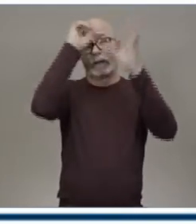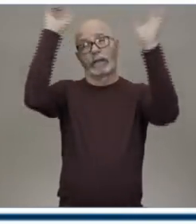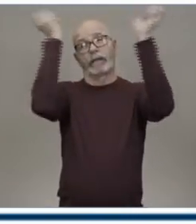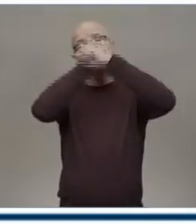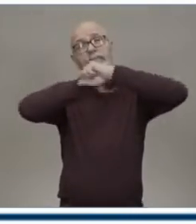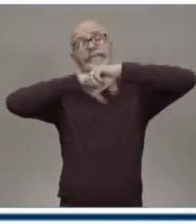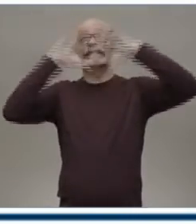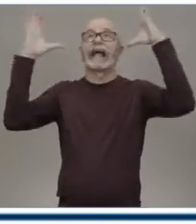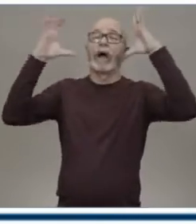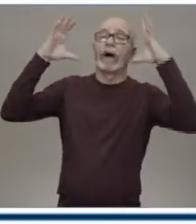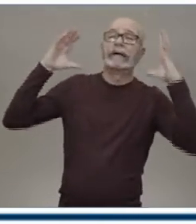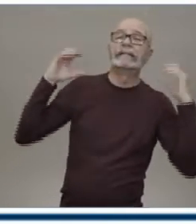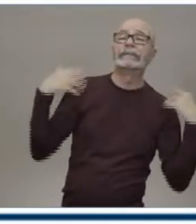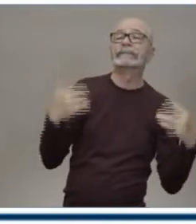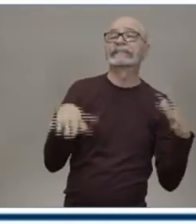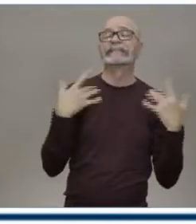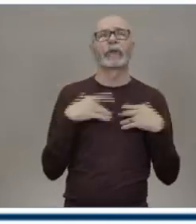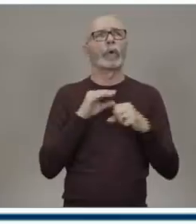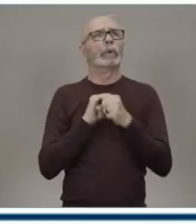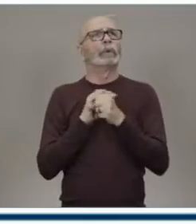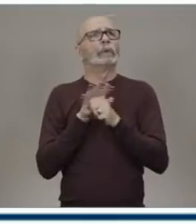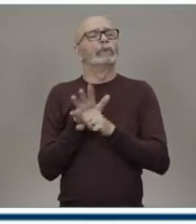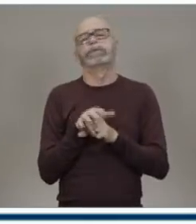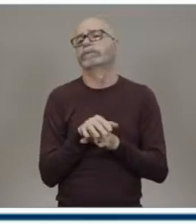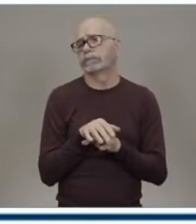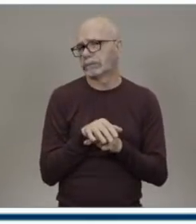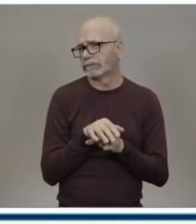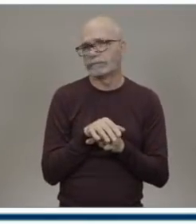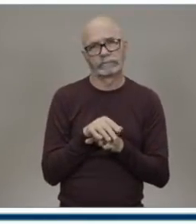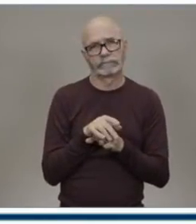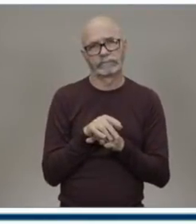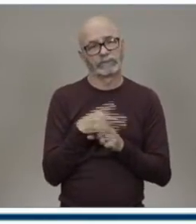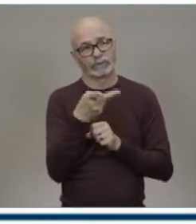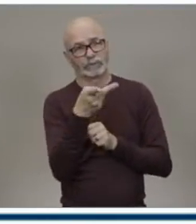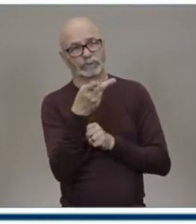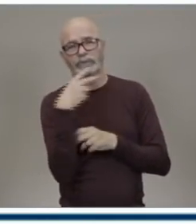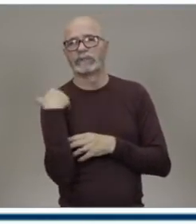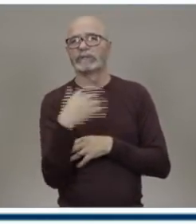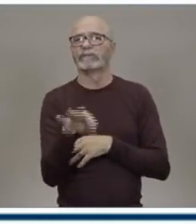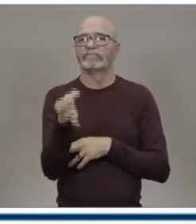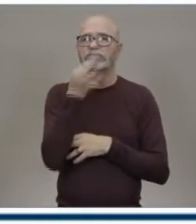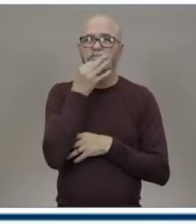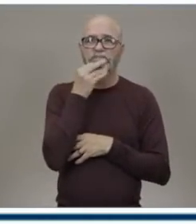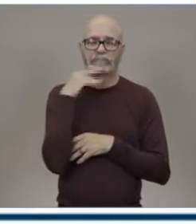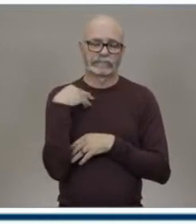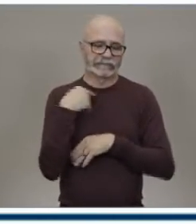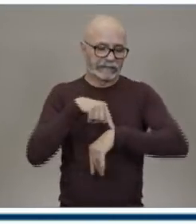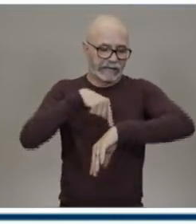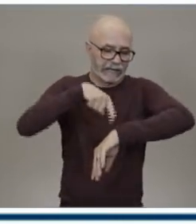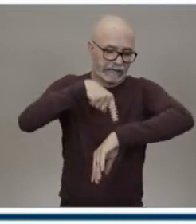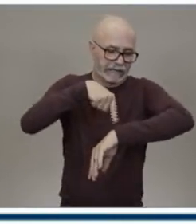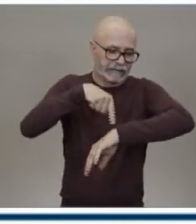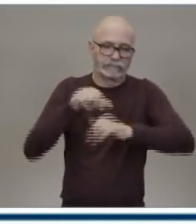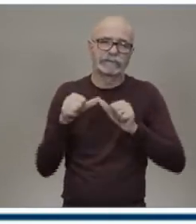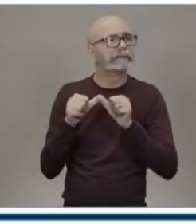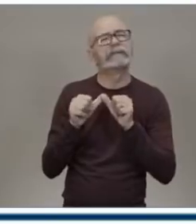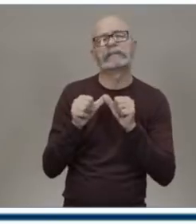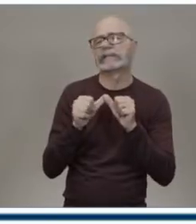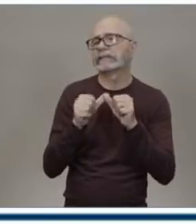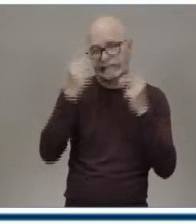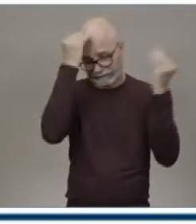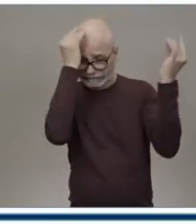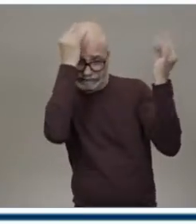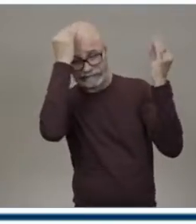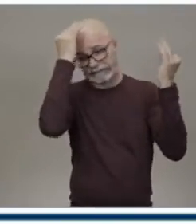have put in a lot of hours, yourselves and staff, dealing with decision-making and putting in place measures